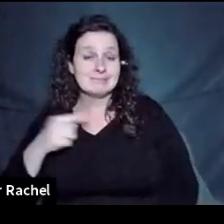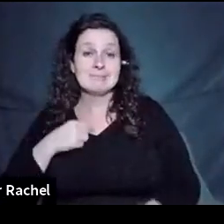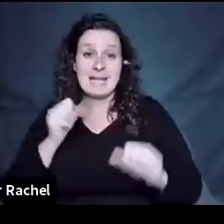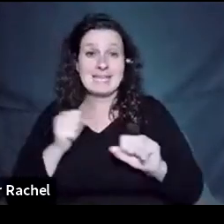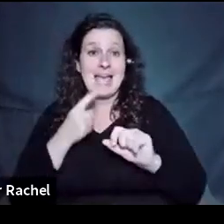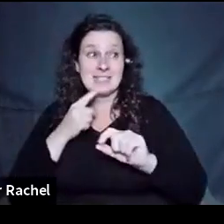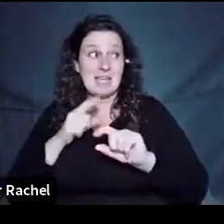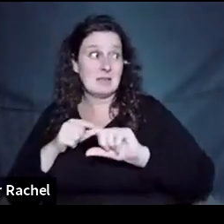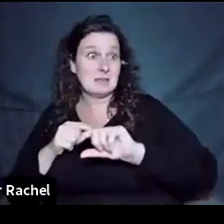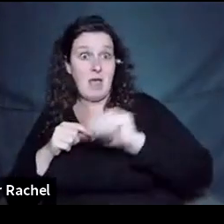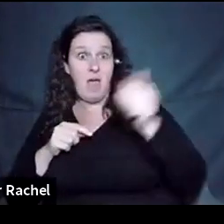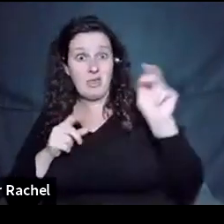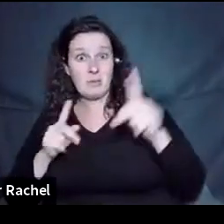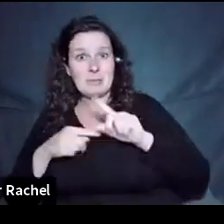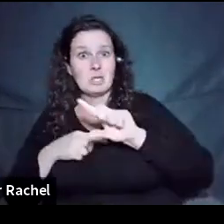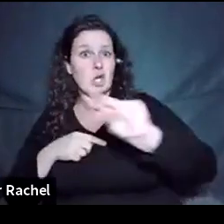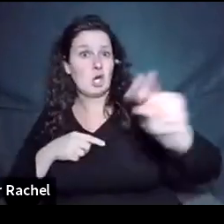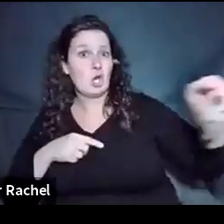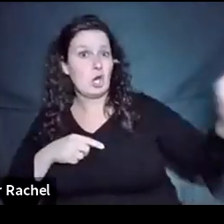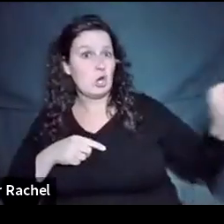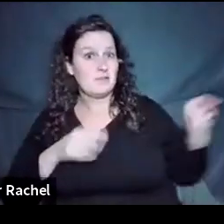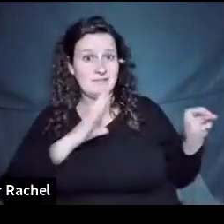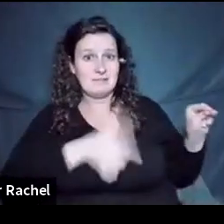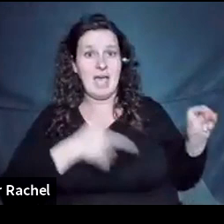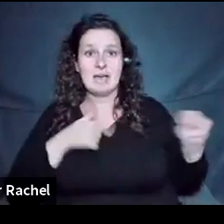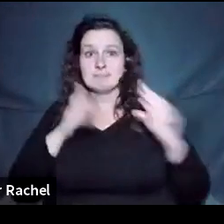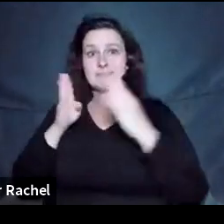other people and that's okay.